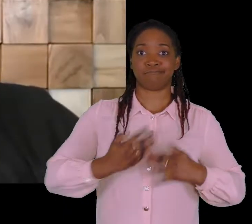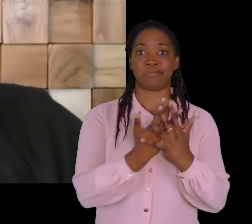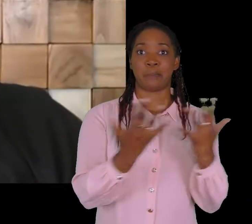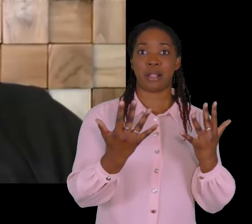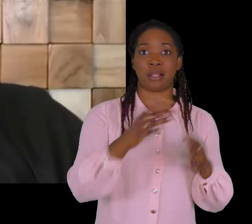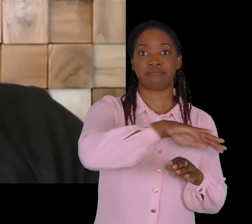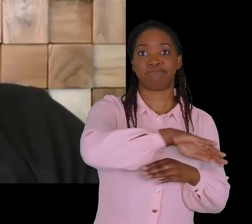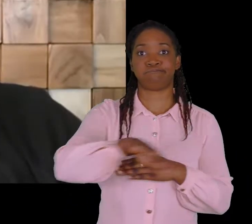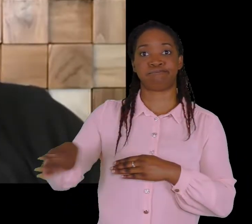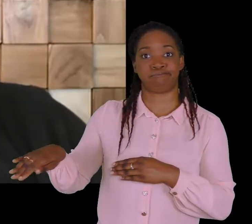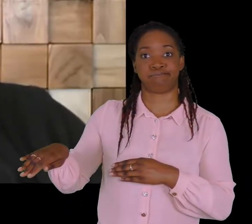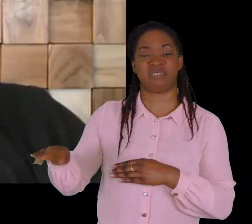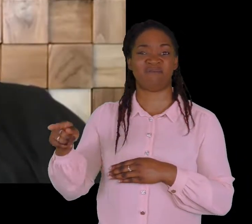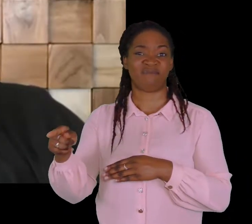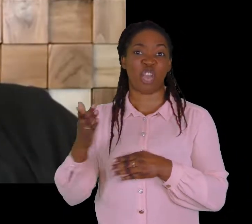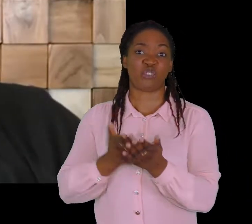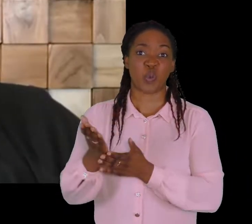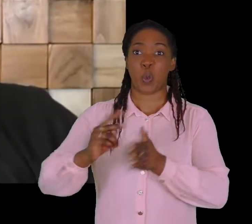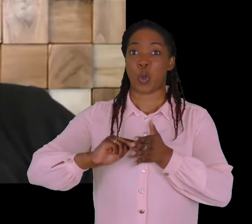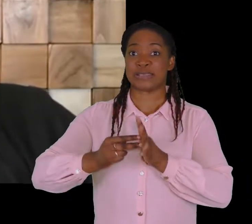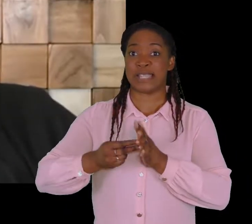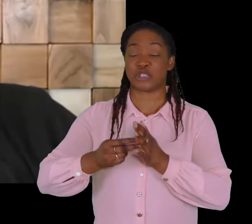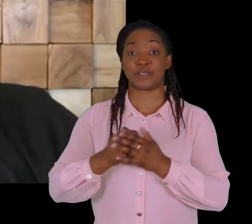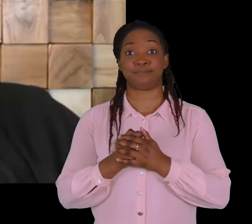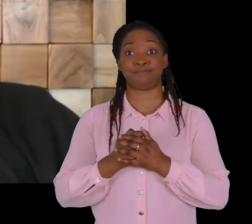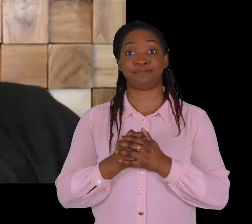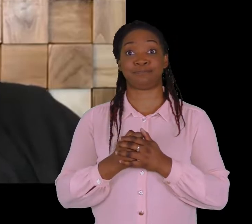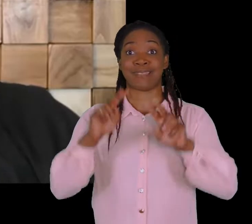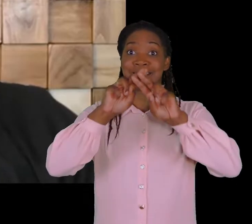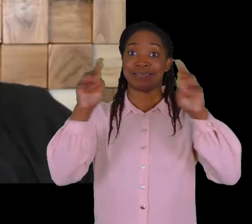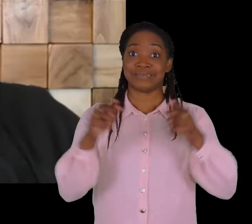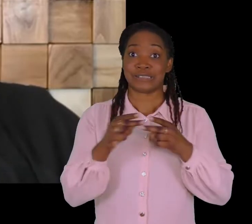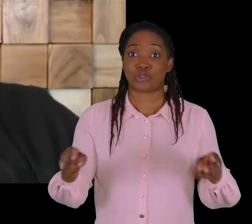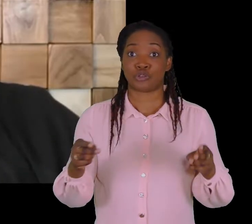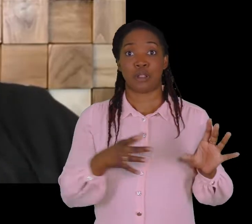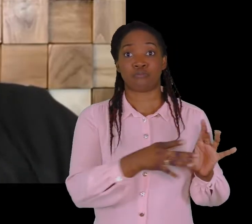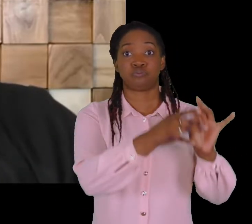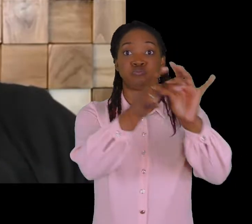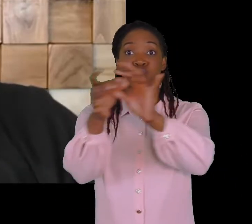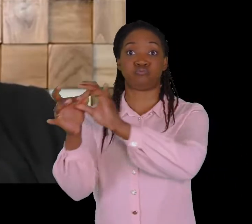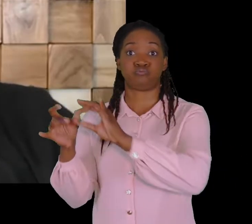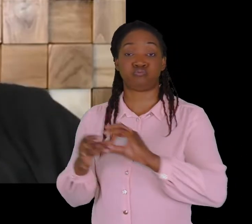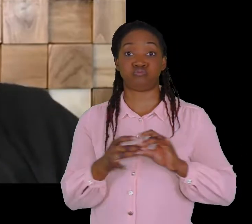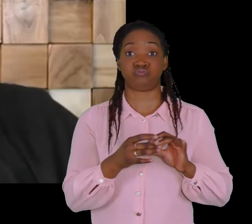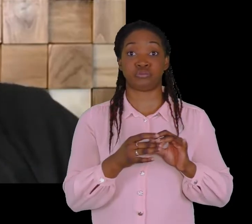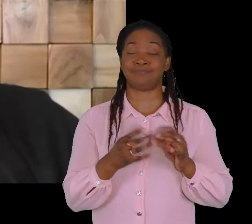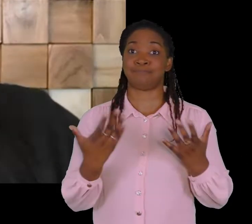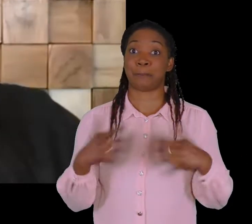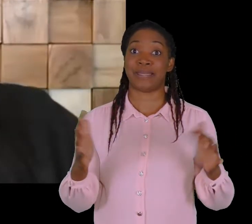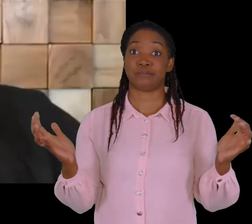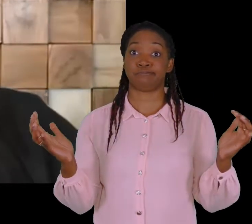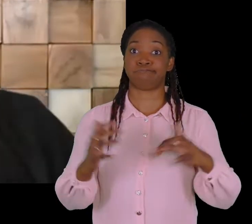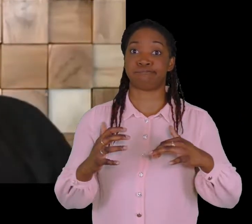exclusion of Black bodies and practices and institutions, and also transnational and diasporic connections and